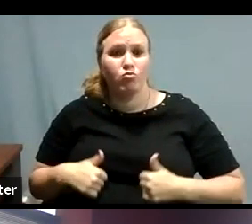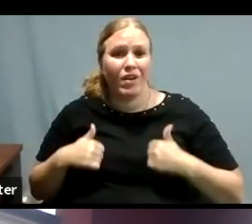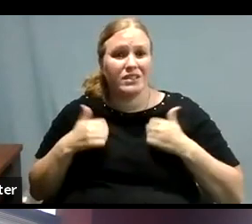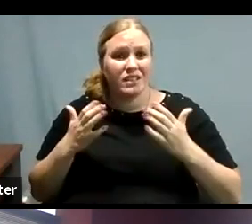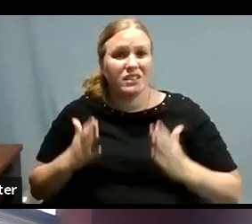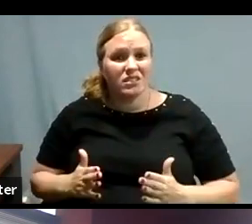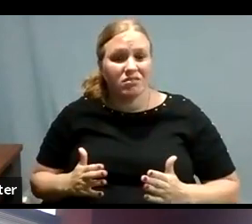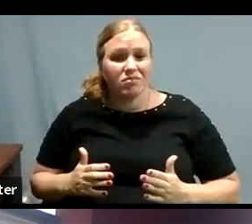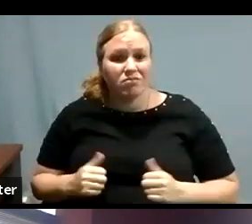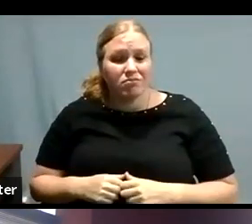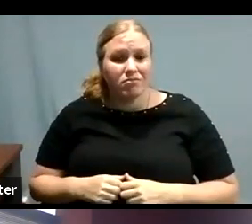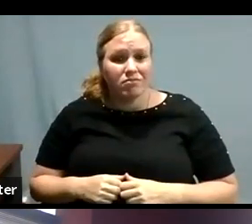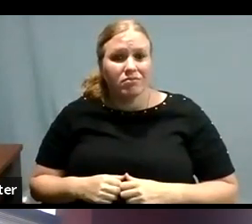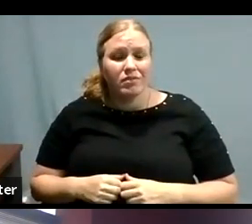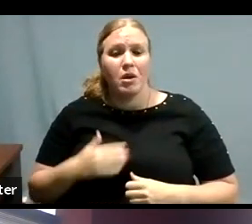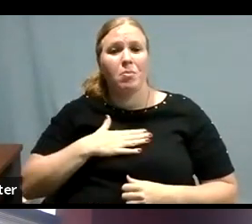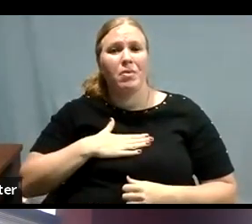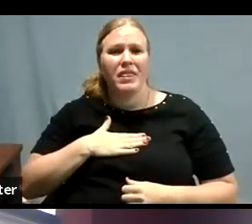everything